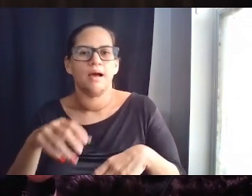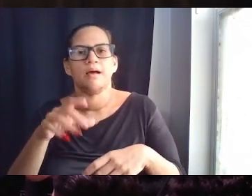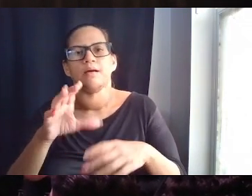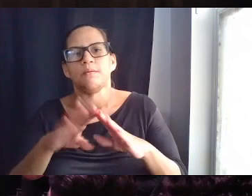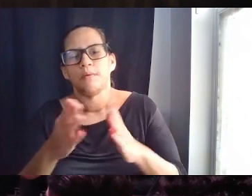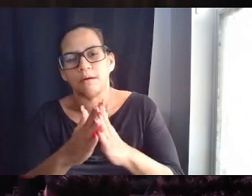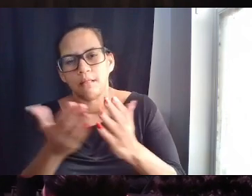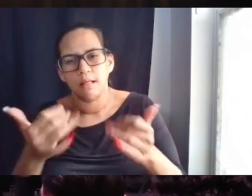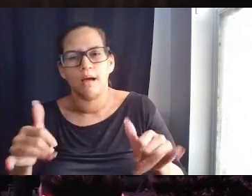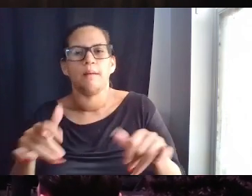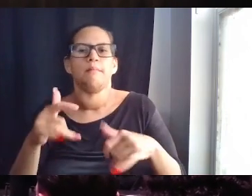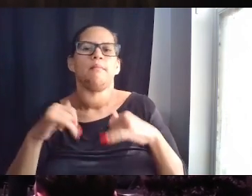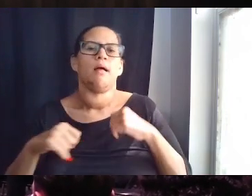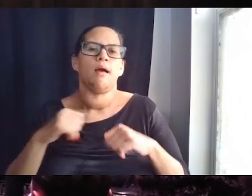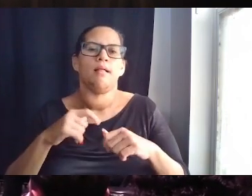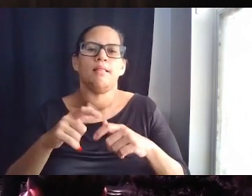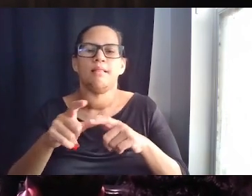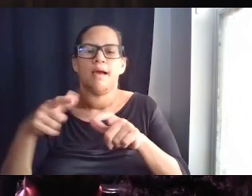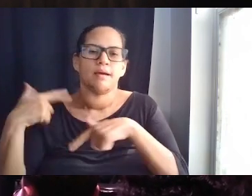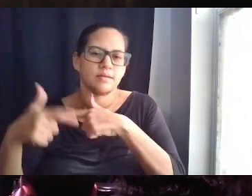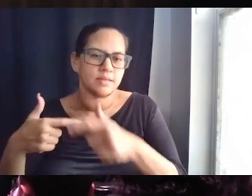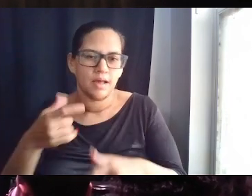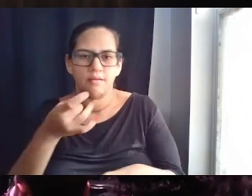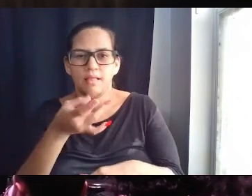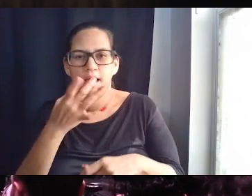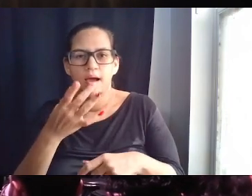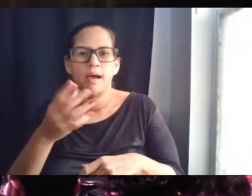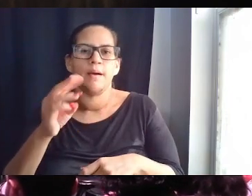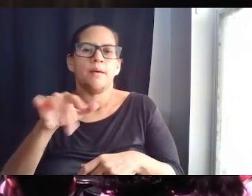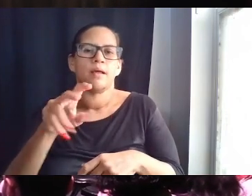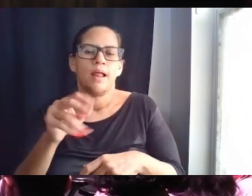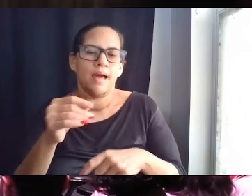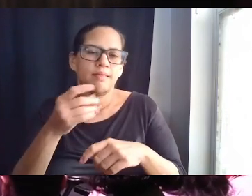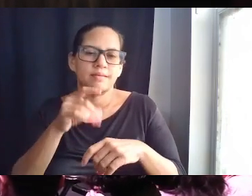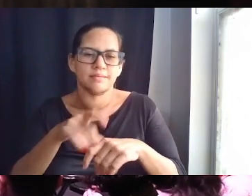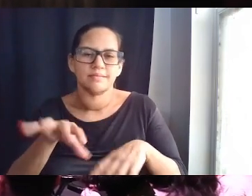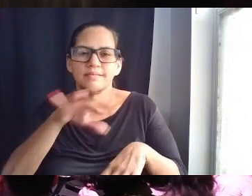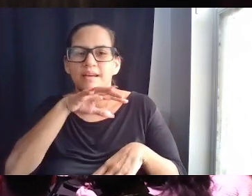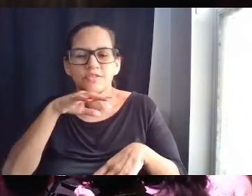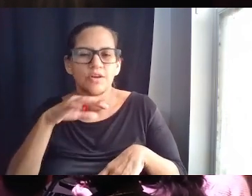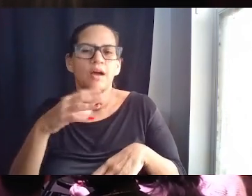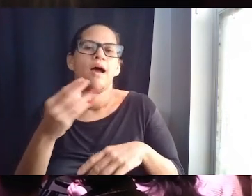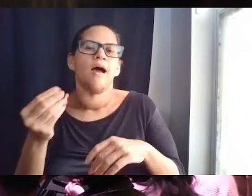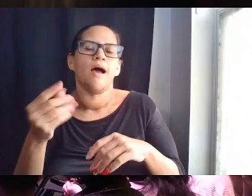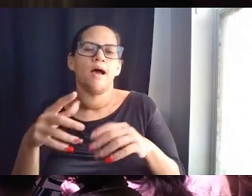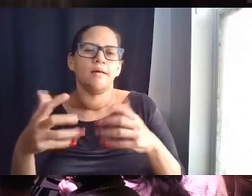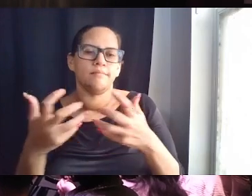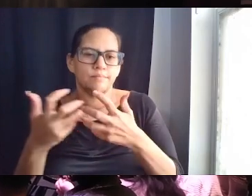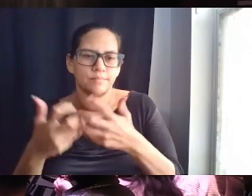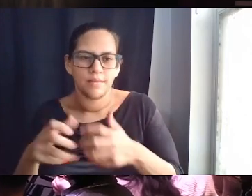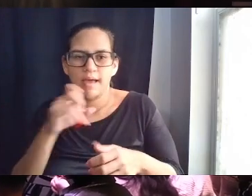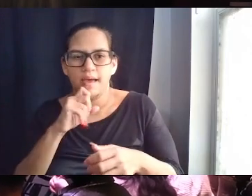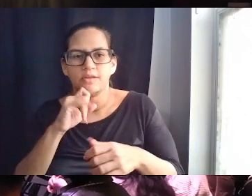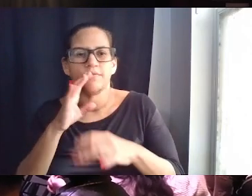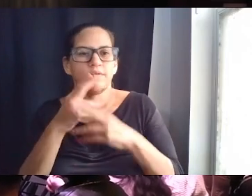Light, Mariela in the Desert, The Sins of Sor Juana, as well as adaptations of The Age of Innocence, Just Like Us, Into the Beautiful North, and How the